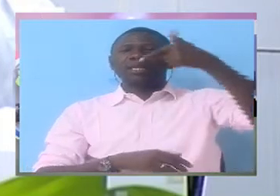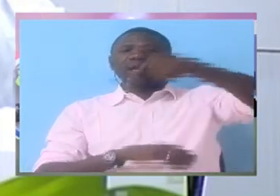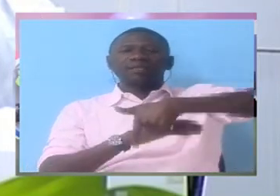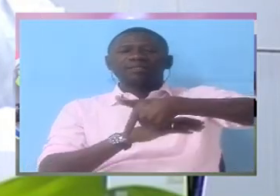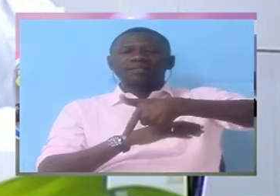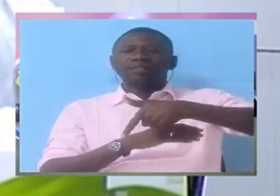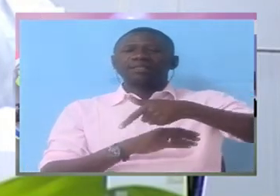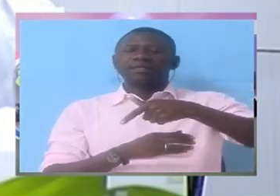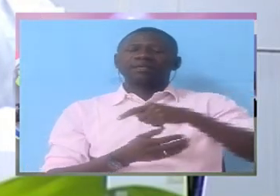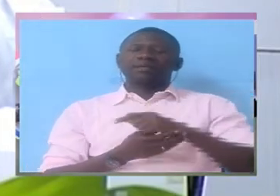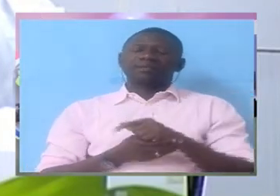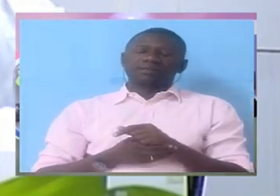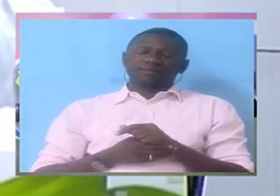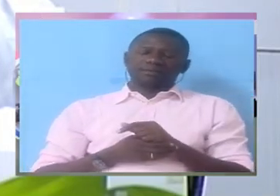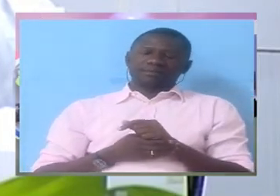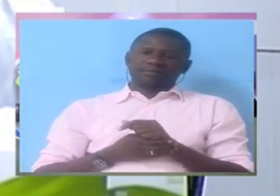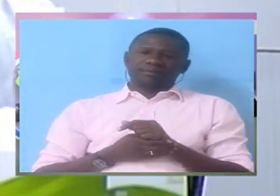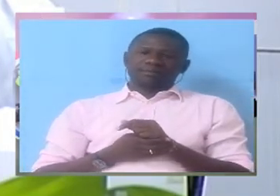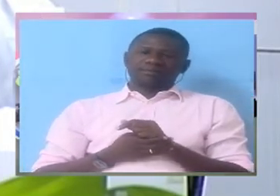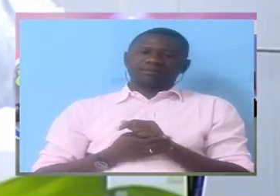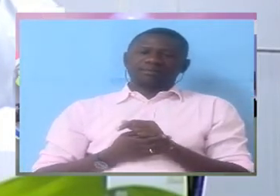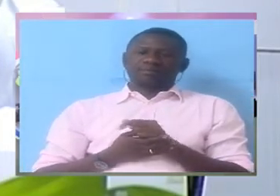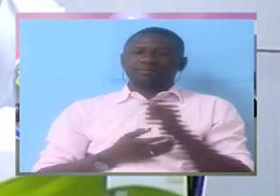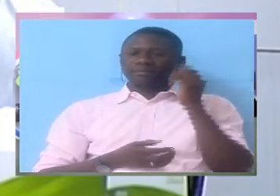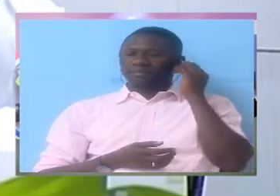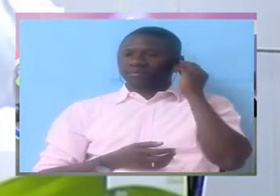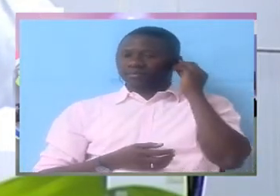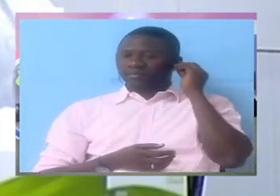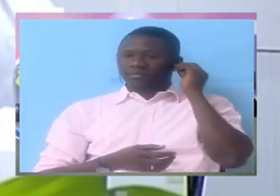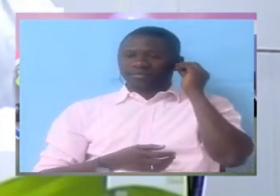ka kotobo ngoke Muritala Mohammed kuluntila jidulalto.